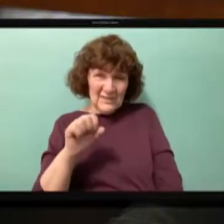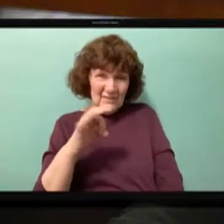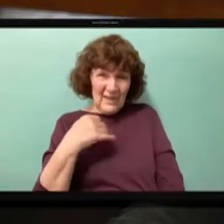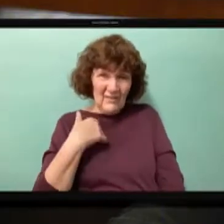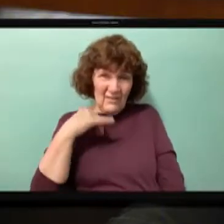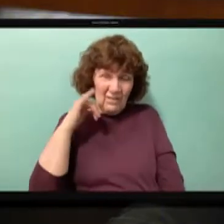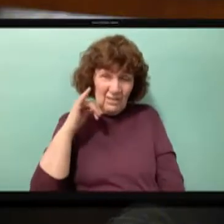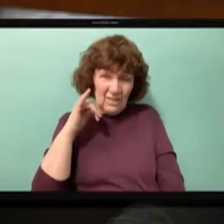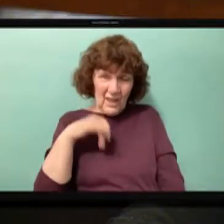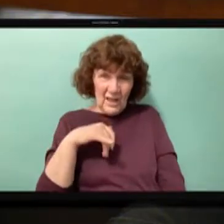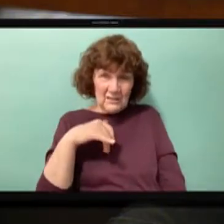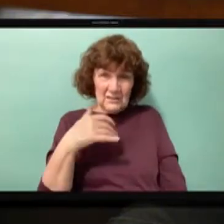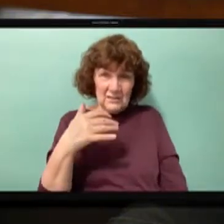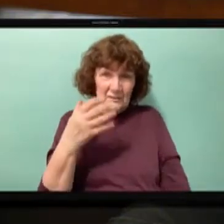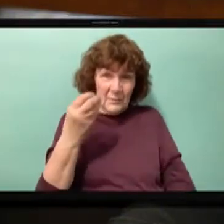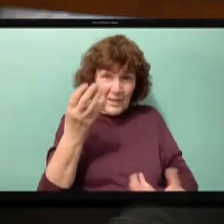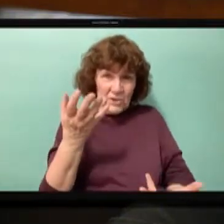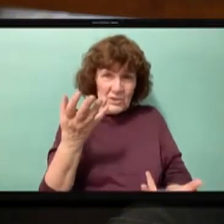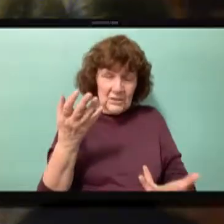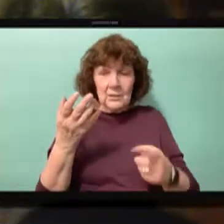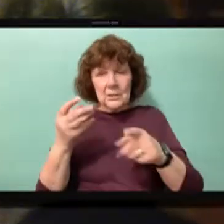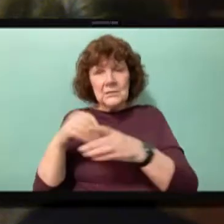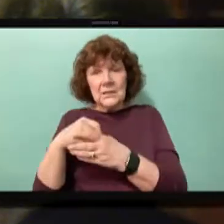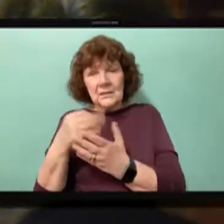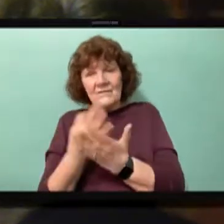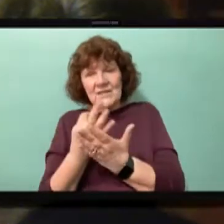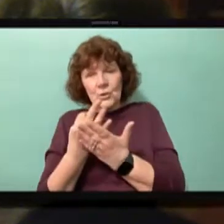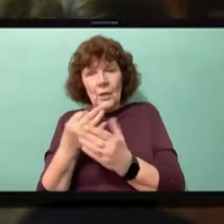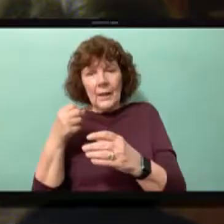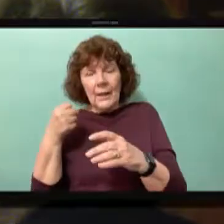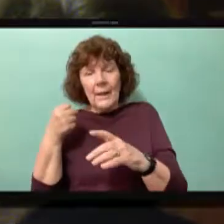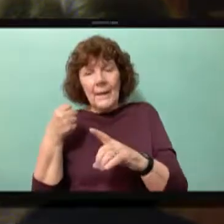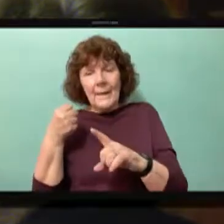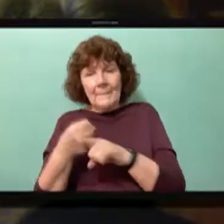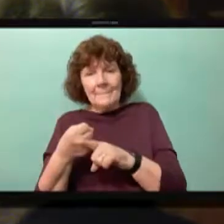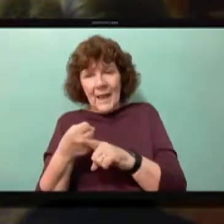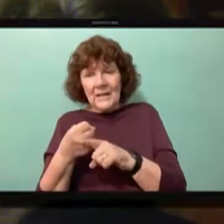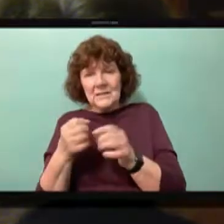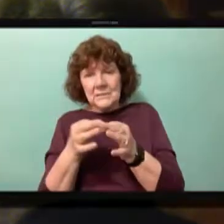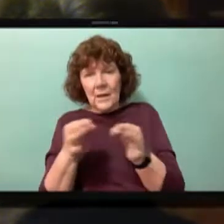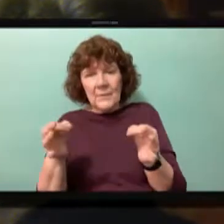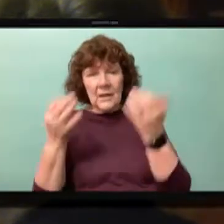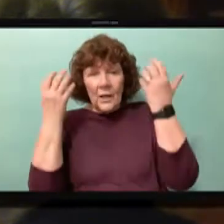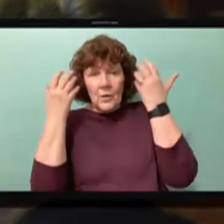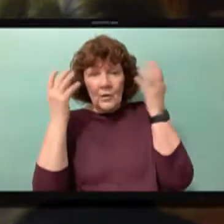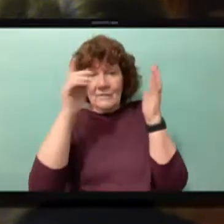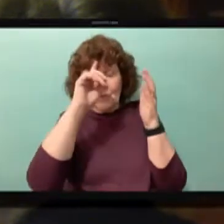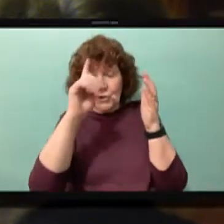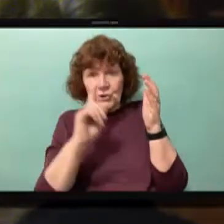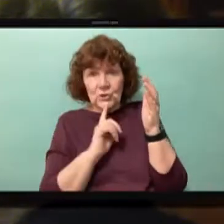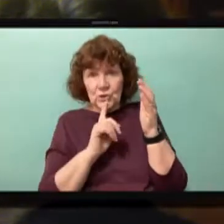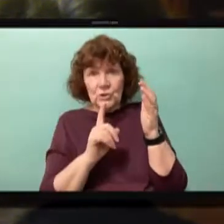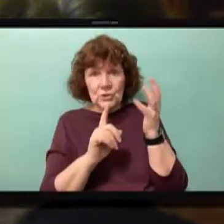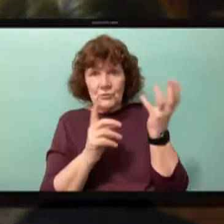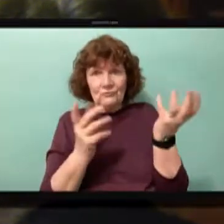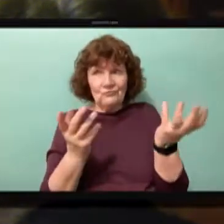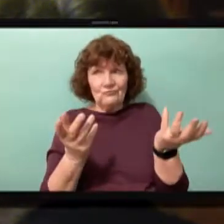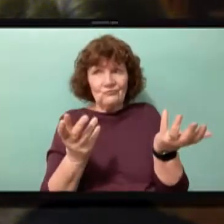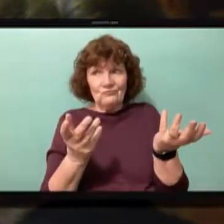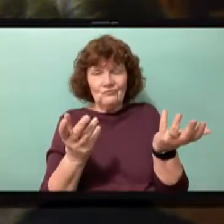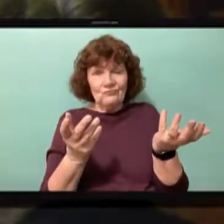or something, you know? I believe it's in the fiscal impact statement. I'm not sure off the top of my head. But as far